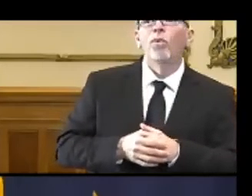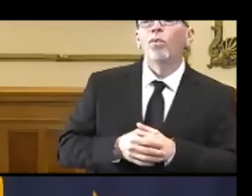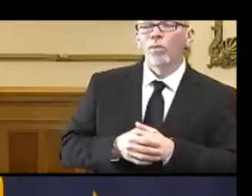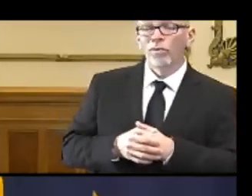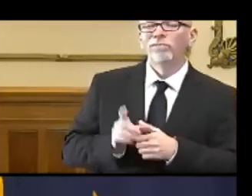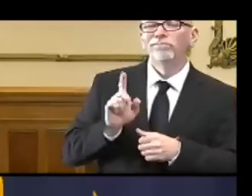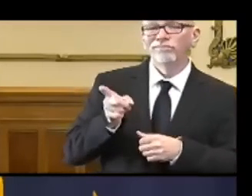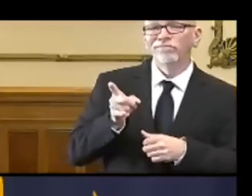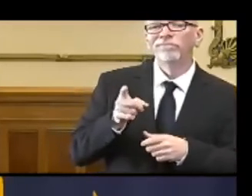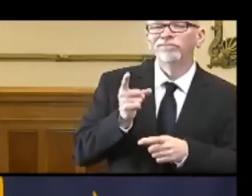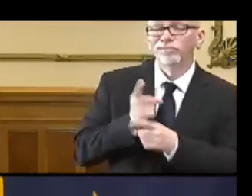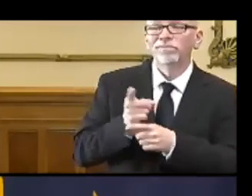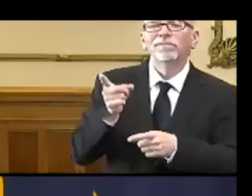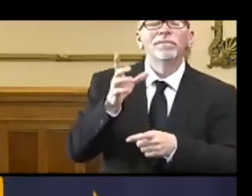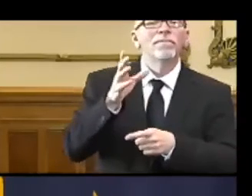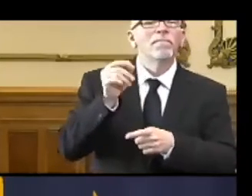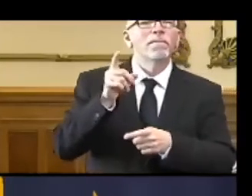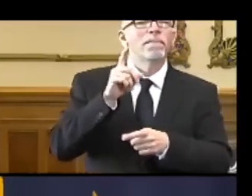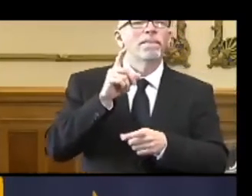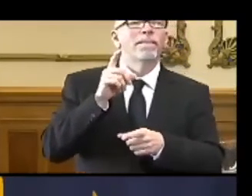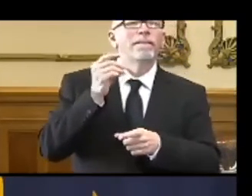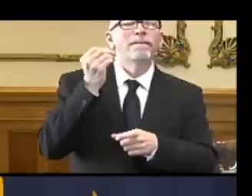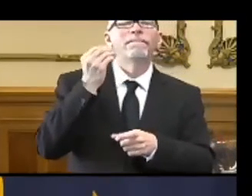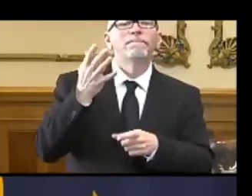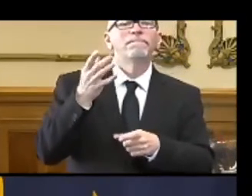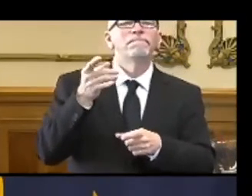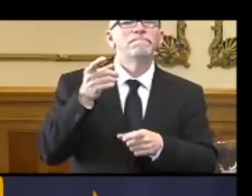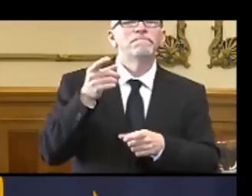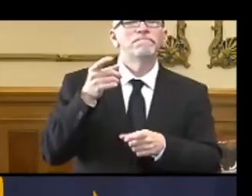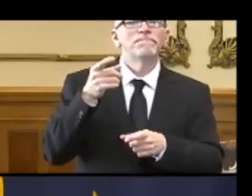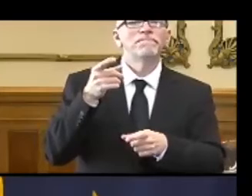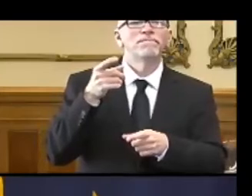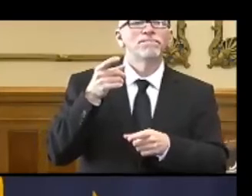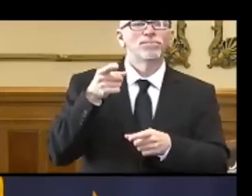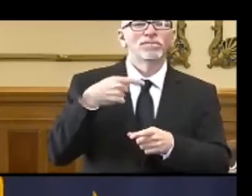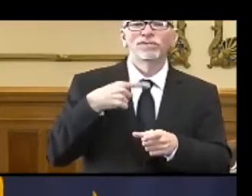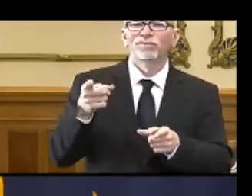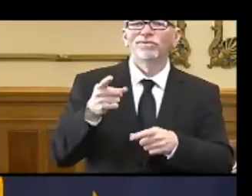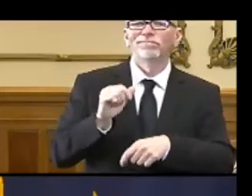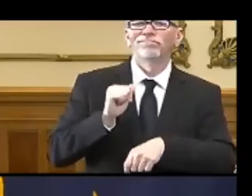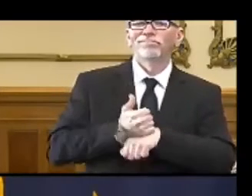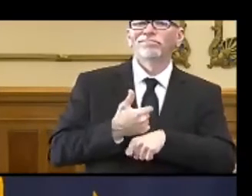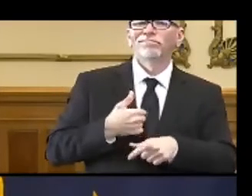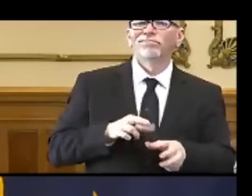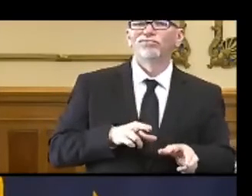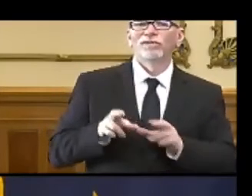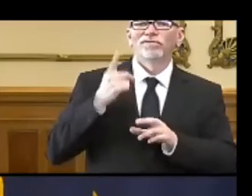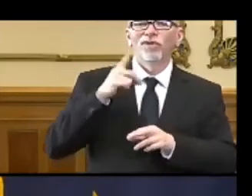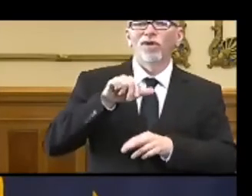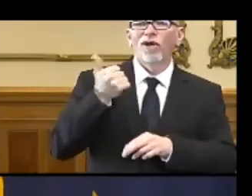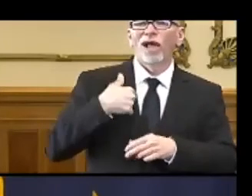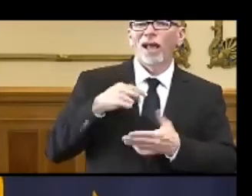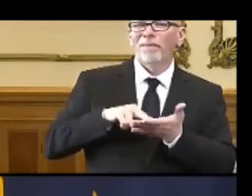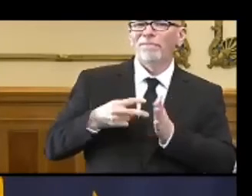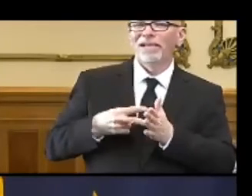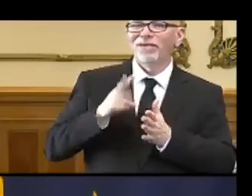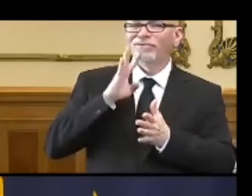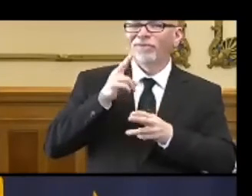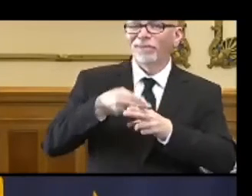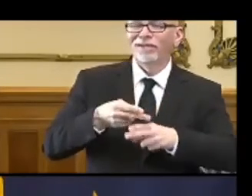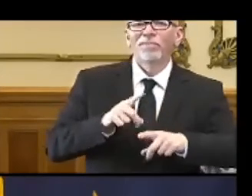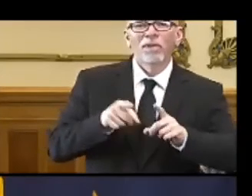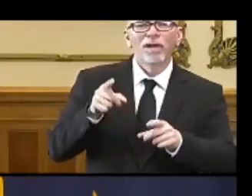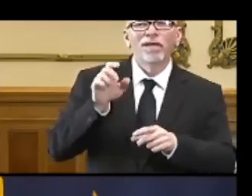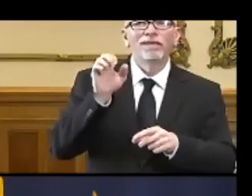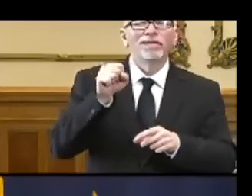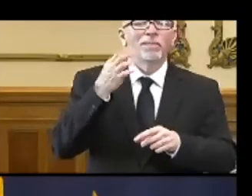Absolutely. And by the way, this is, you teed me up for another point that I want to make, but they are